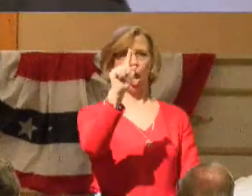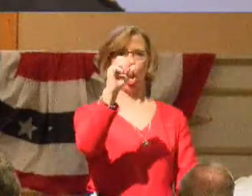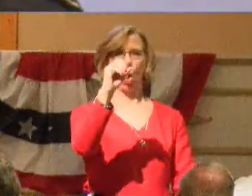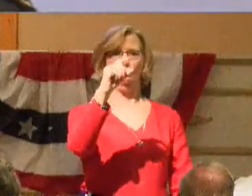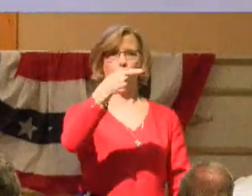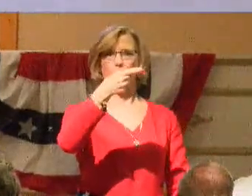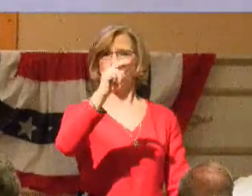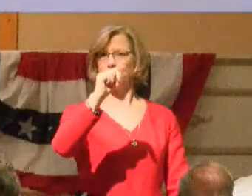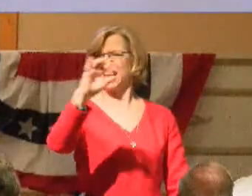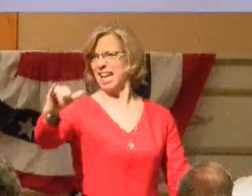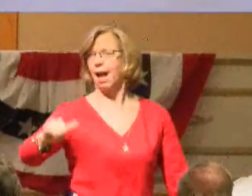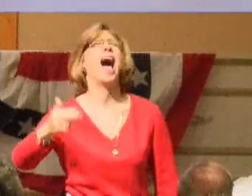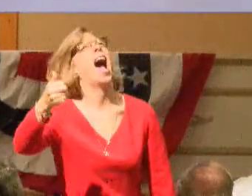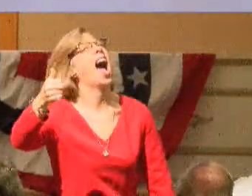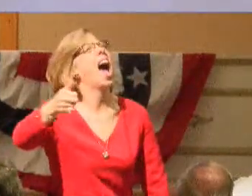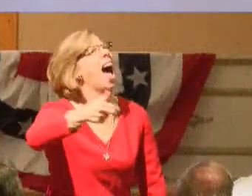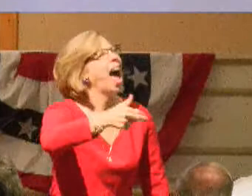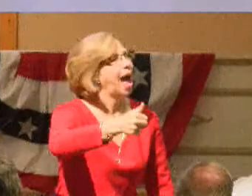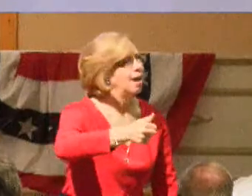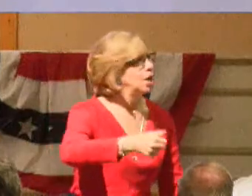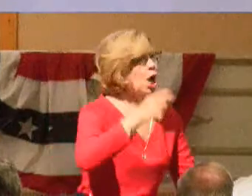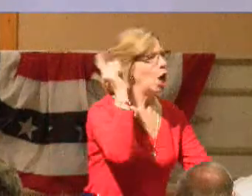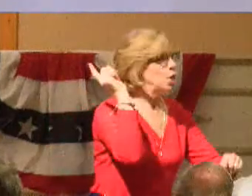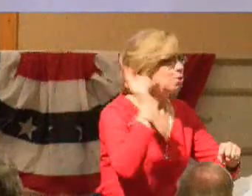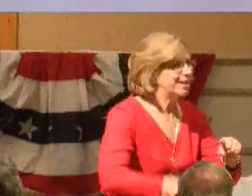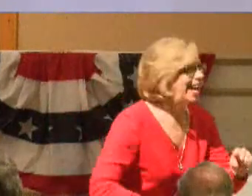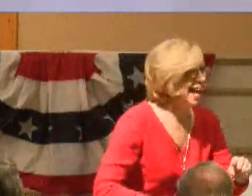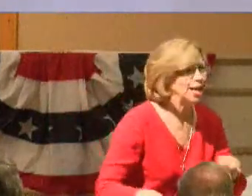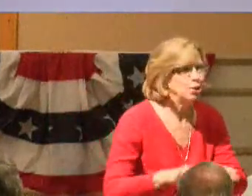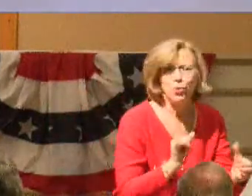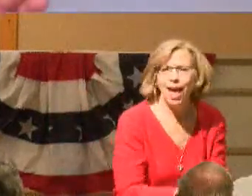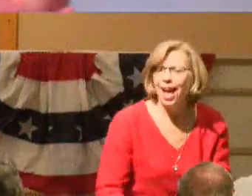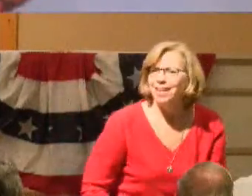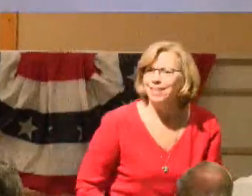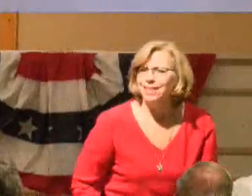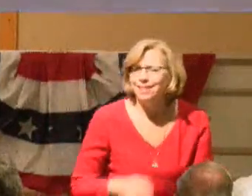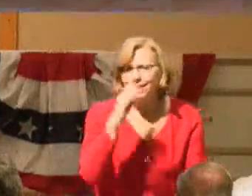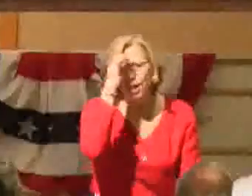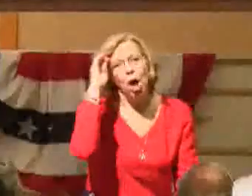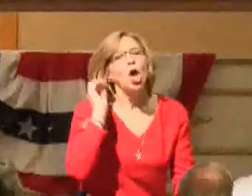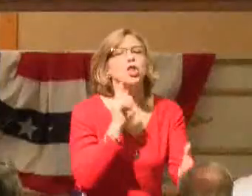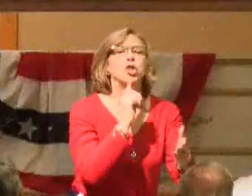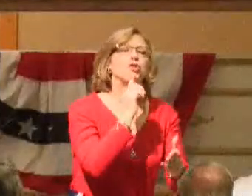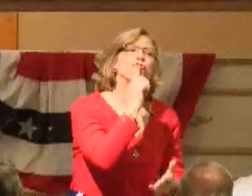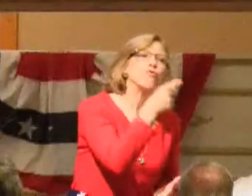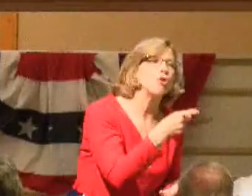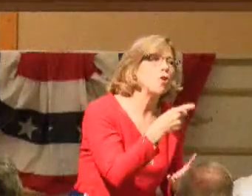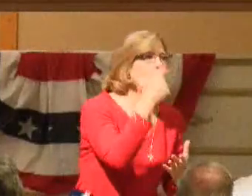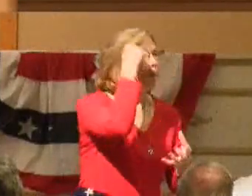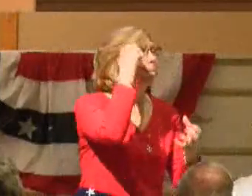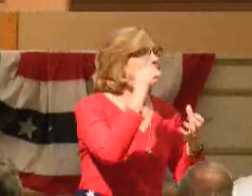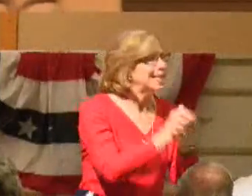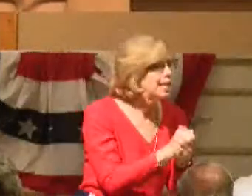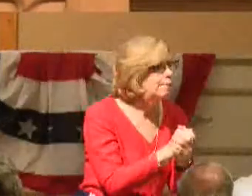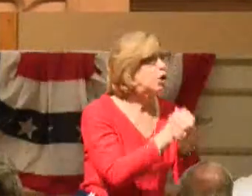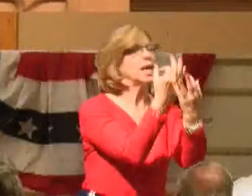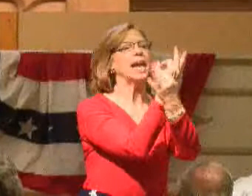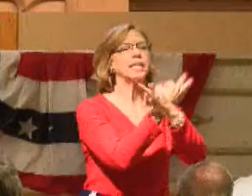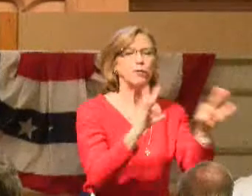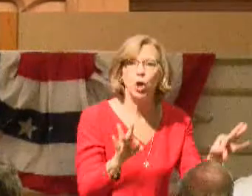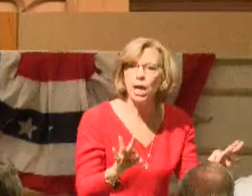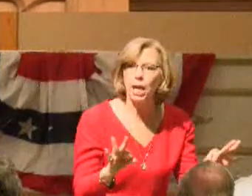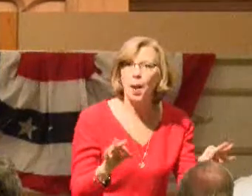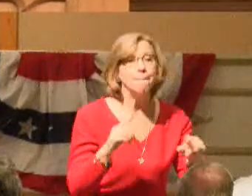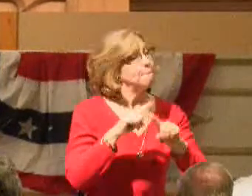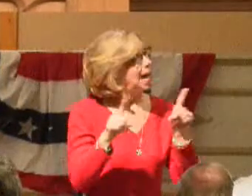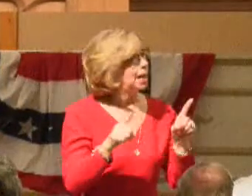No, you can't. You can't do that. The true believer is free from these things. So just think about this for a moment,